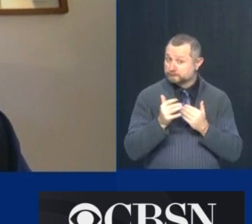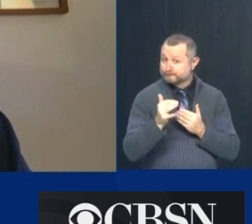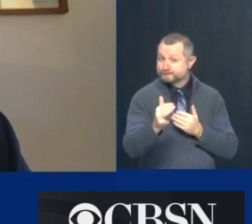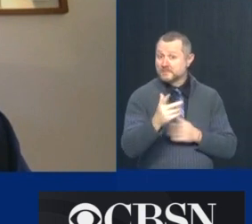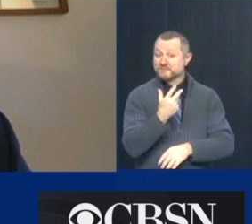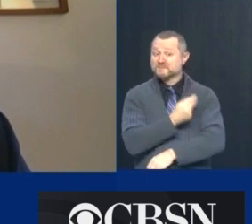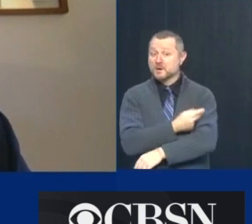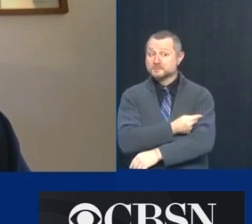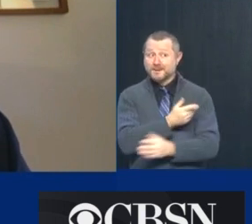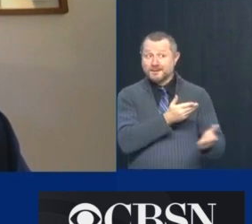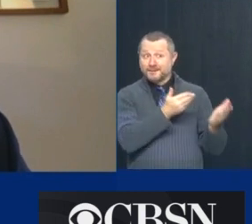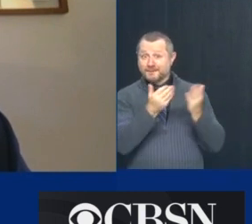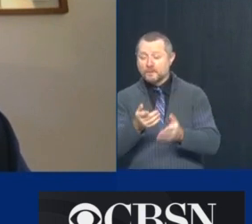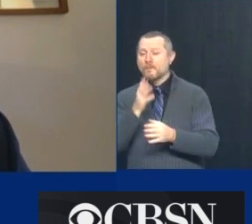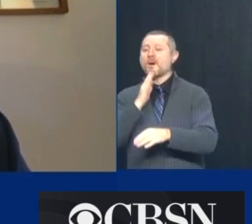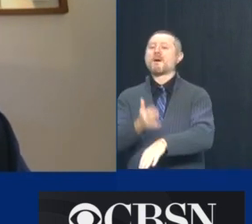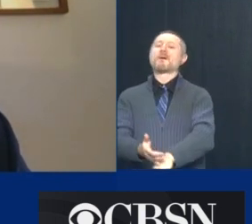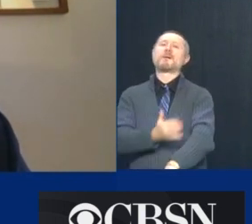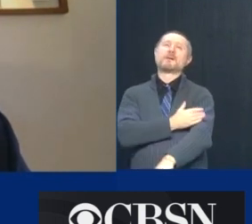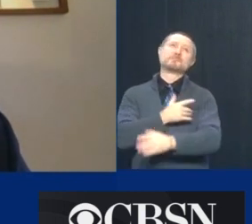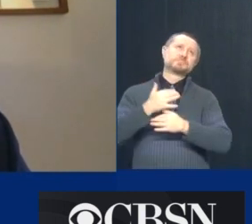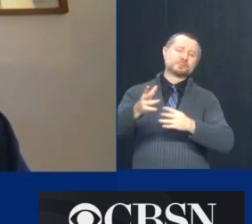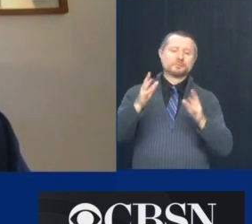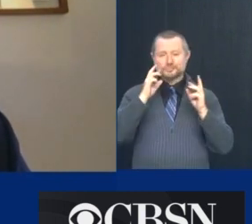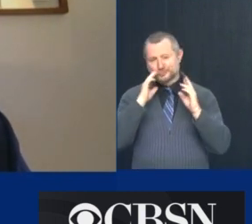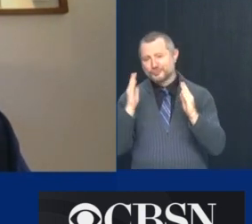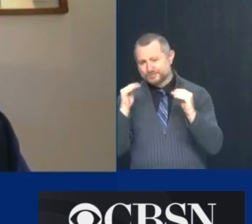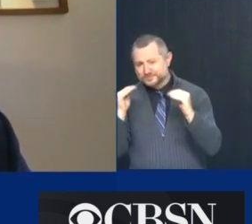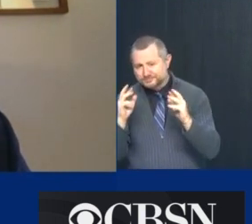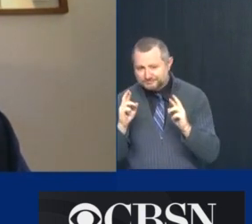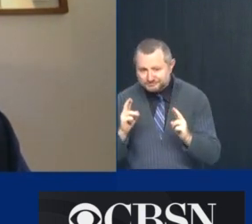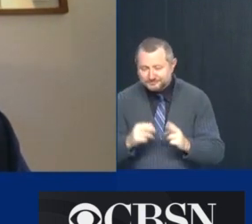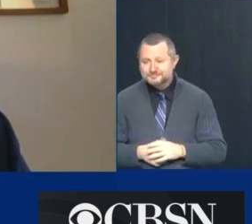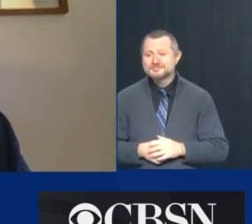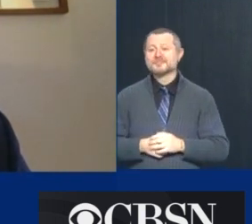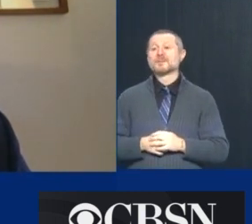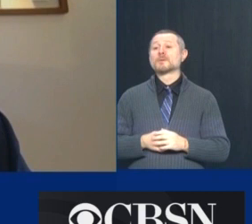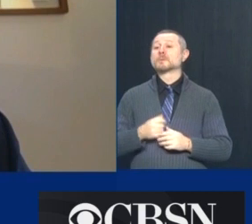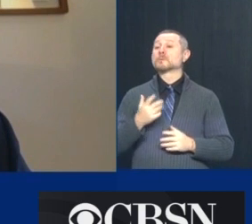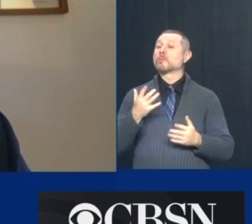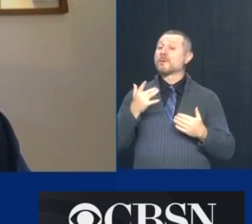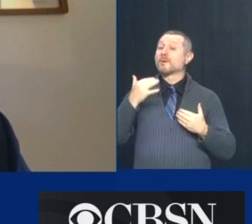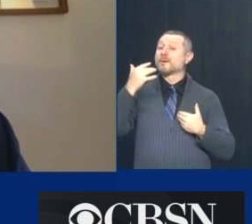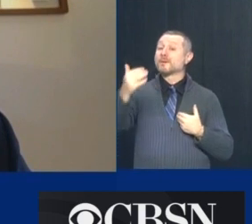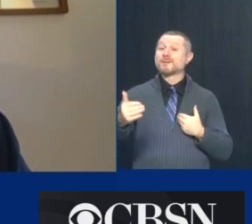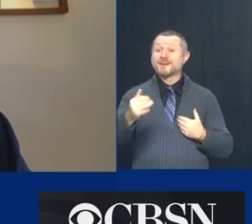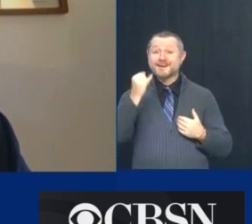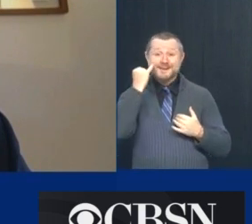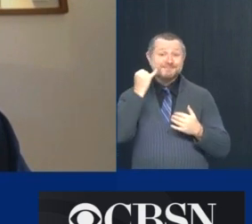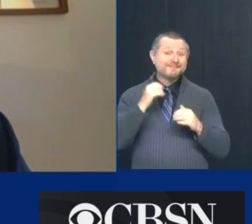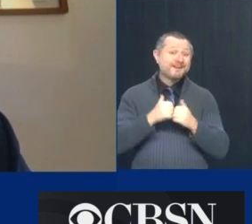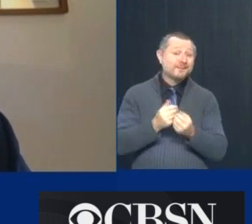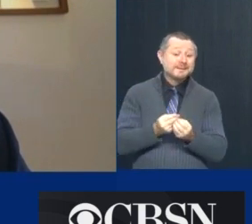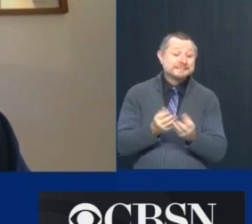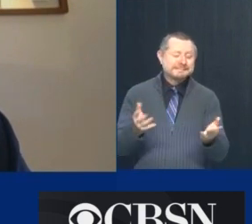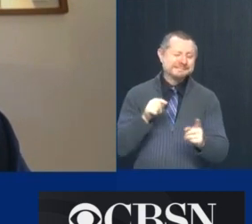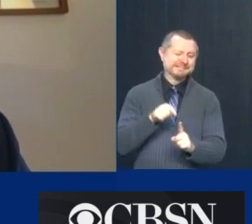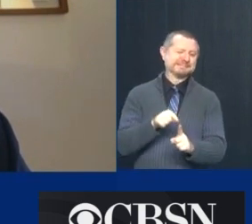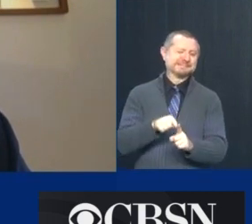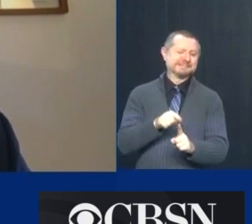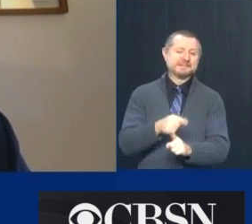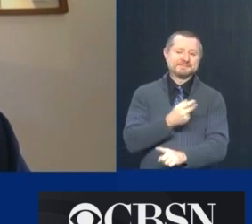vaccine. And next conversation we're going to have is on the vaccine distribution and making